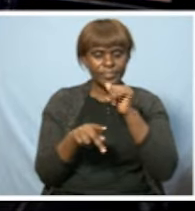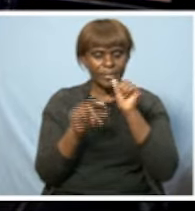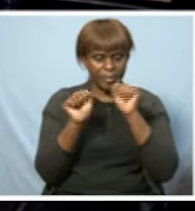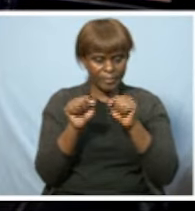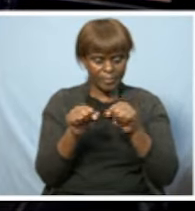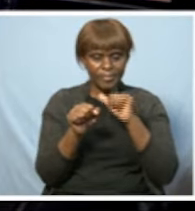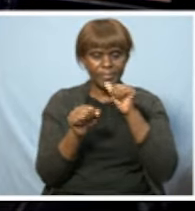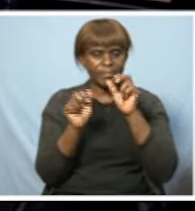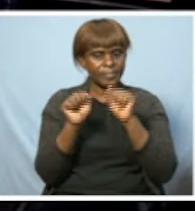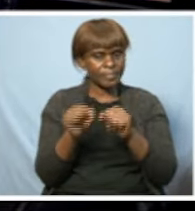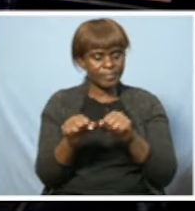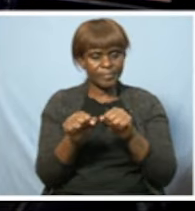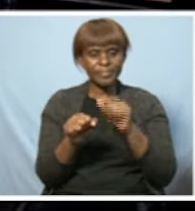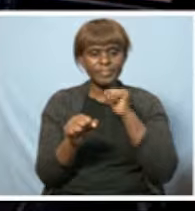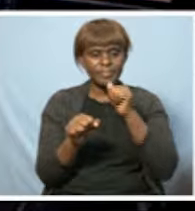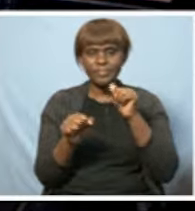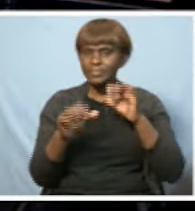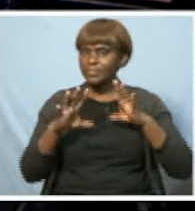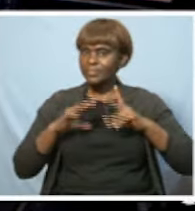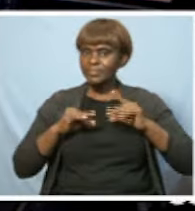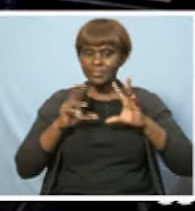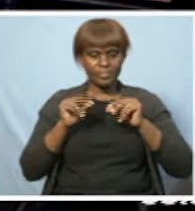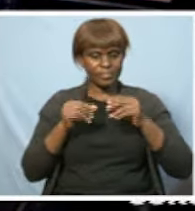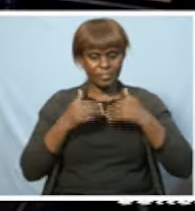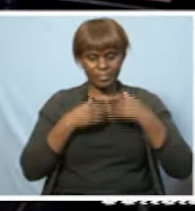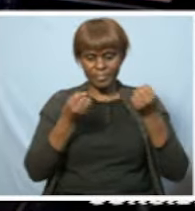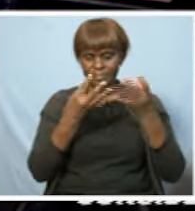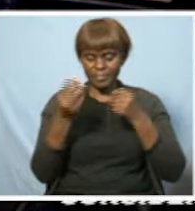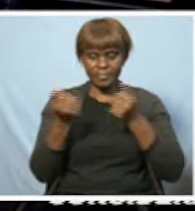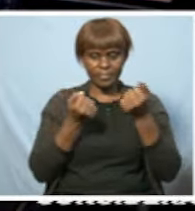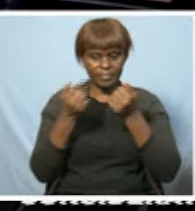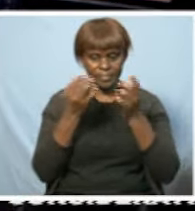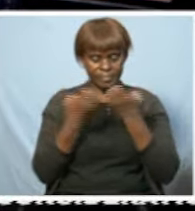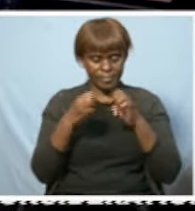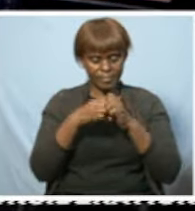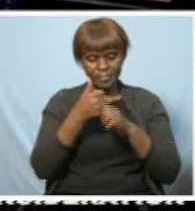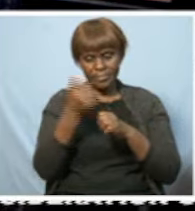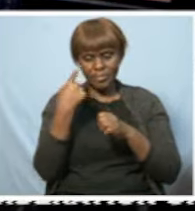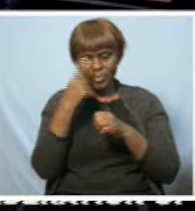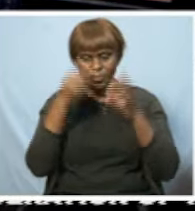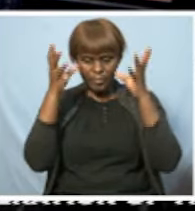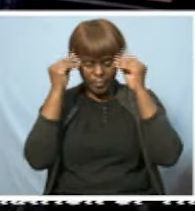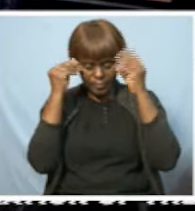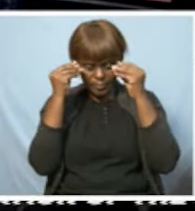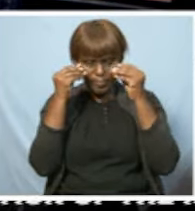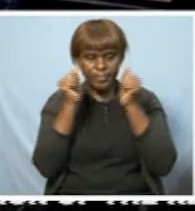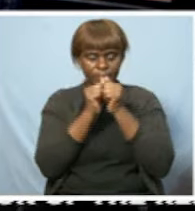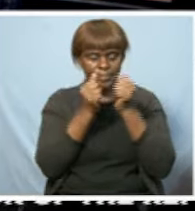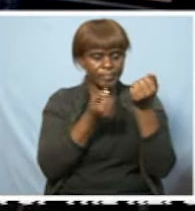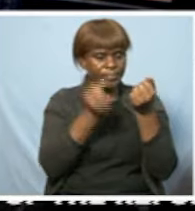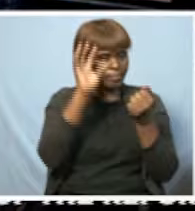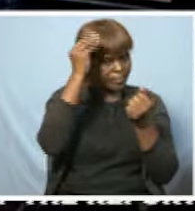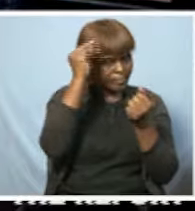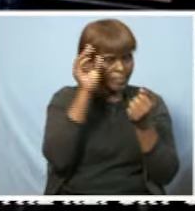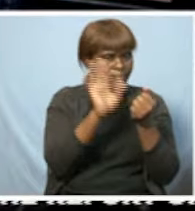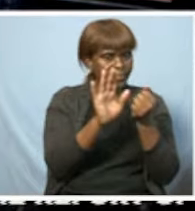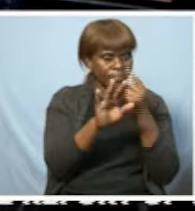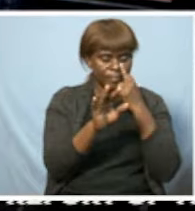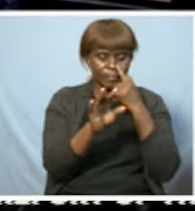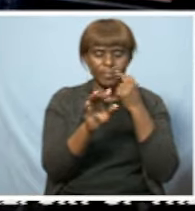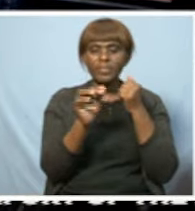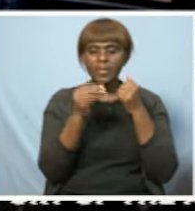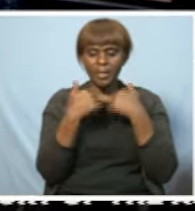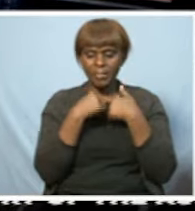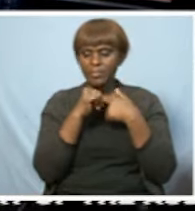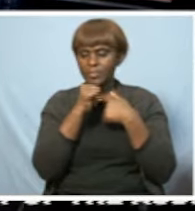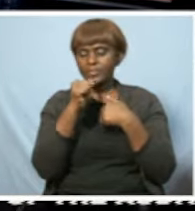not. It's not a reason. There are a lot of drivers, and even those that have competence to drive ambulances, they are there. You have not just